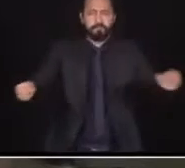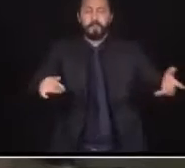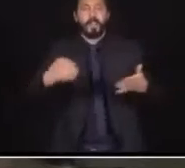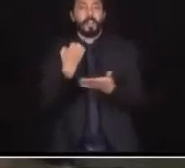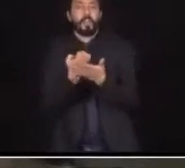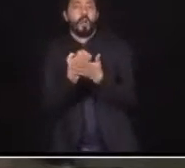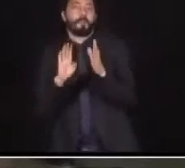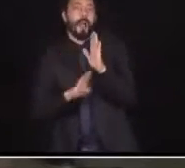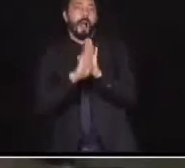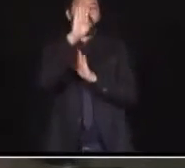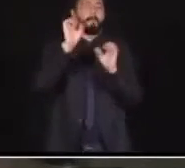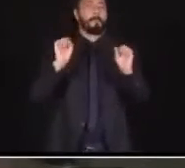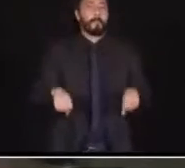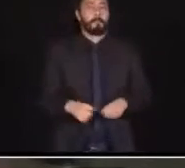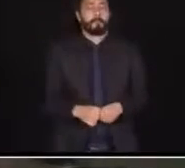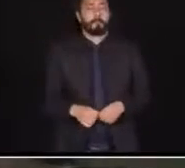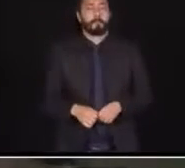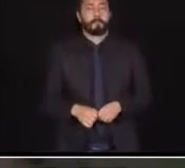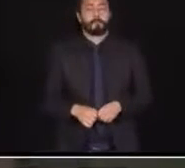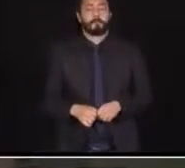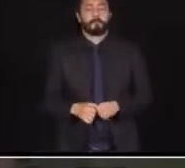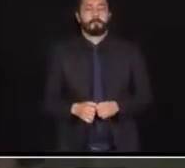president.